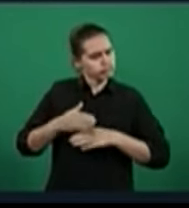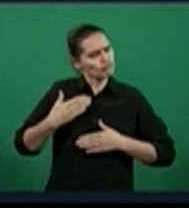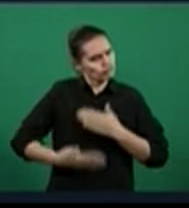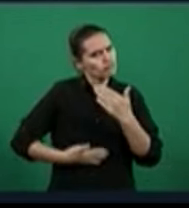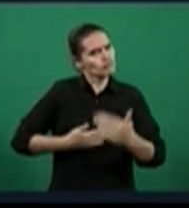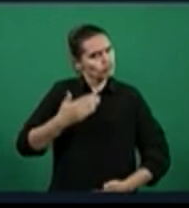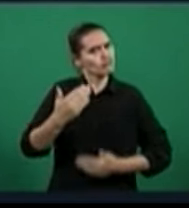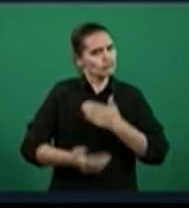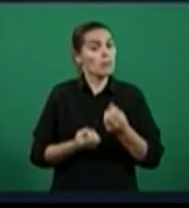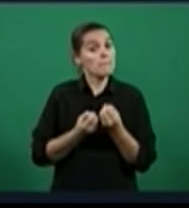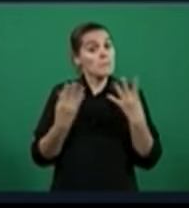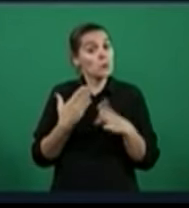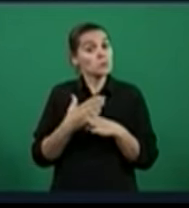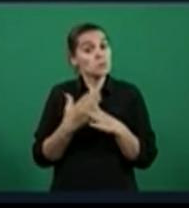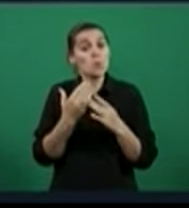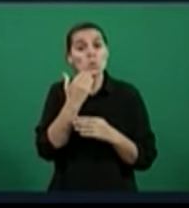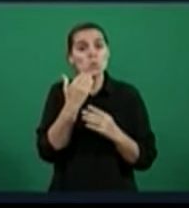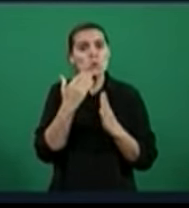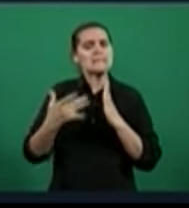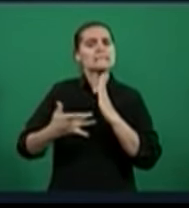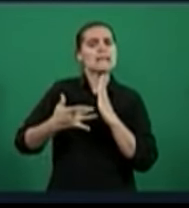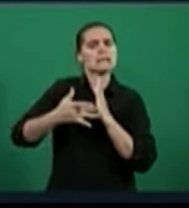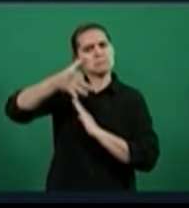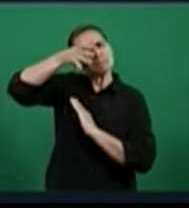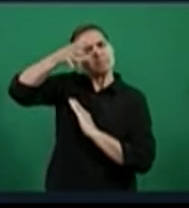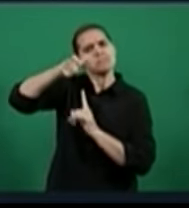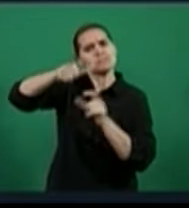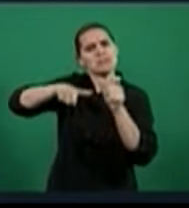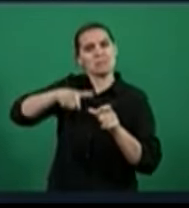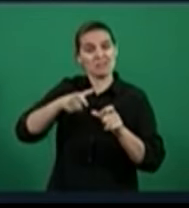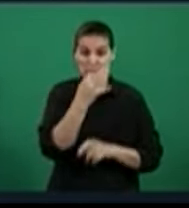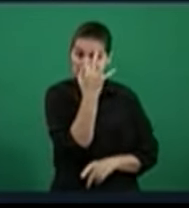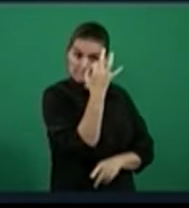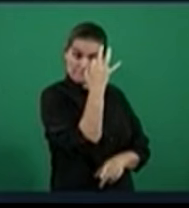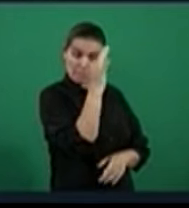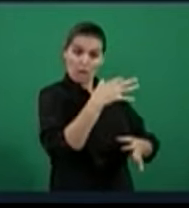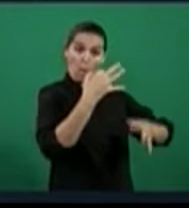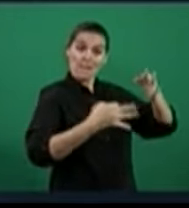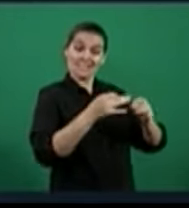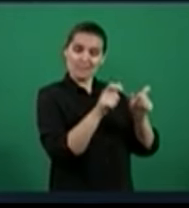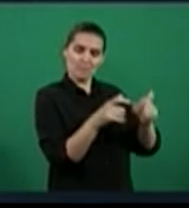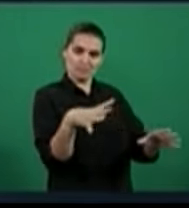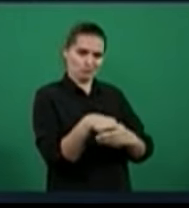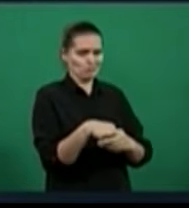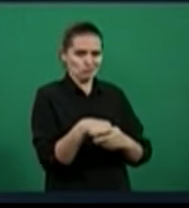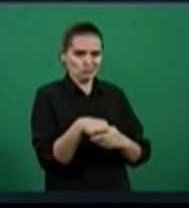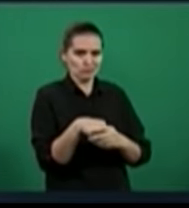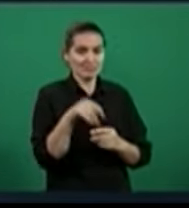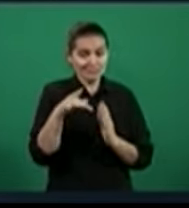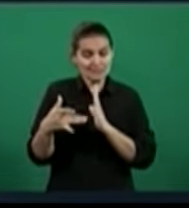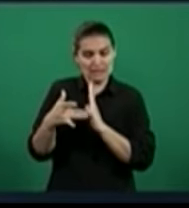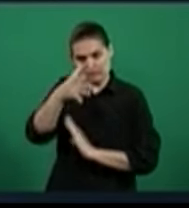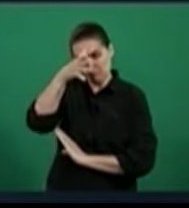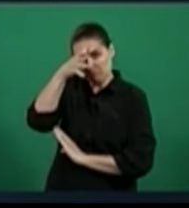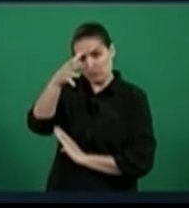is done by technocrats and not by our political principles. We do have the necessary support